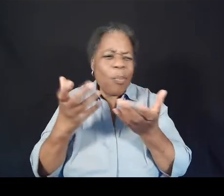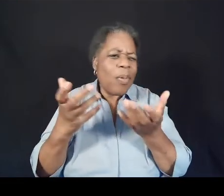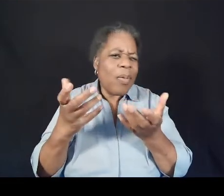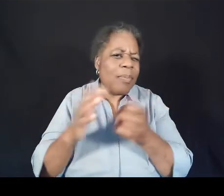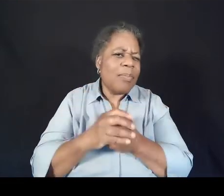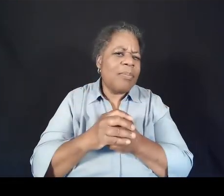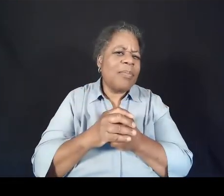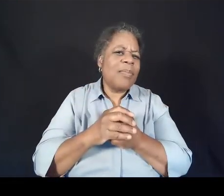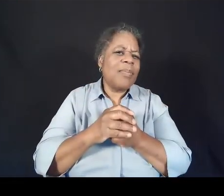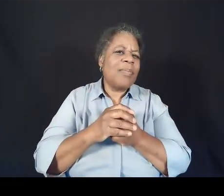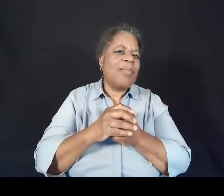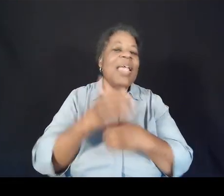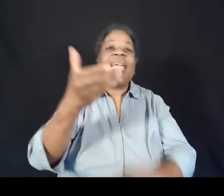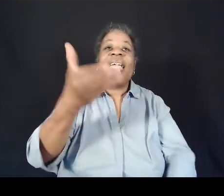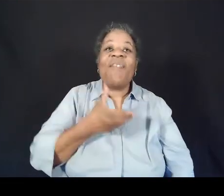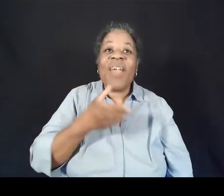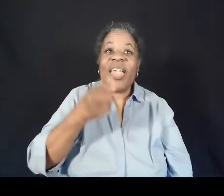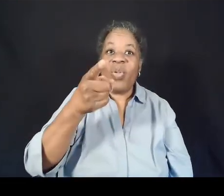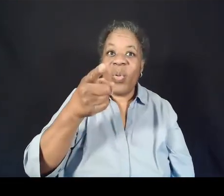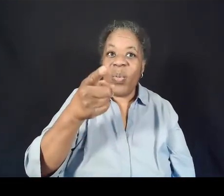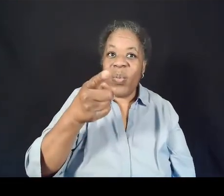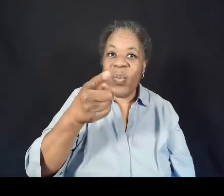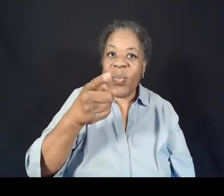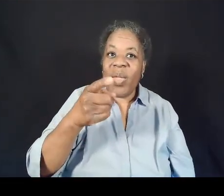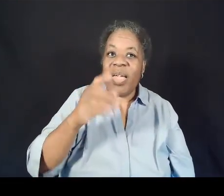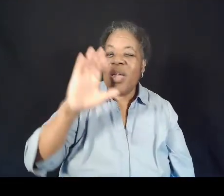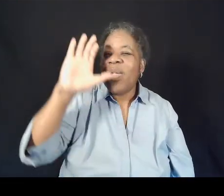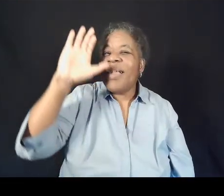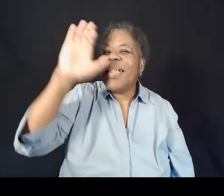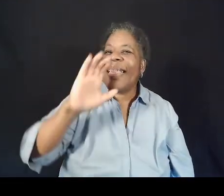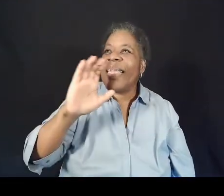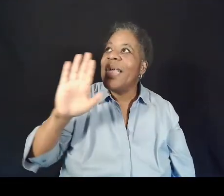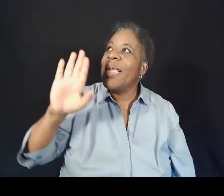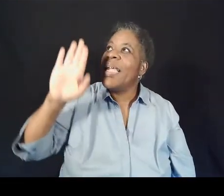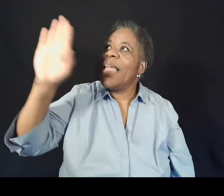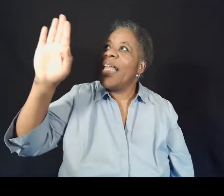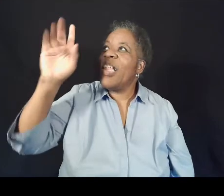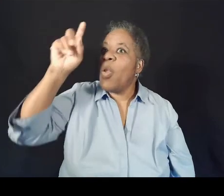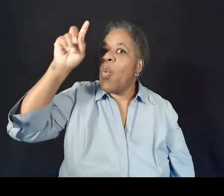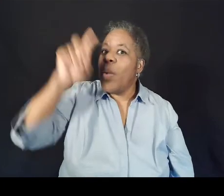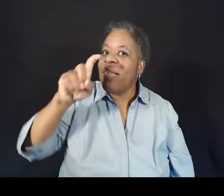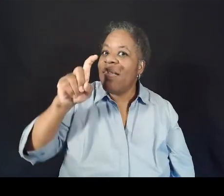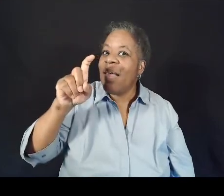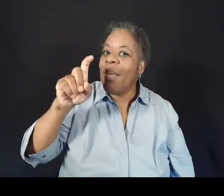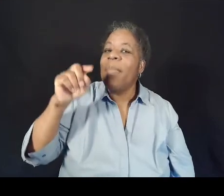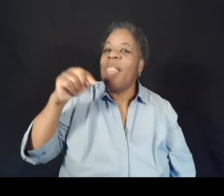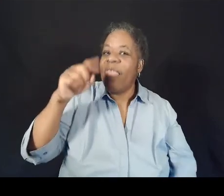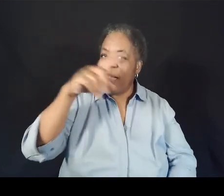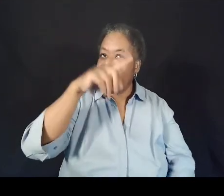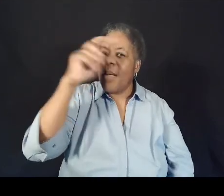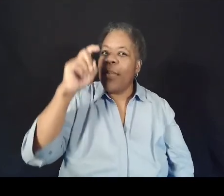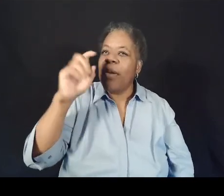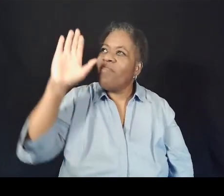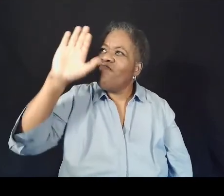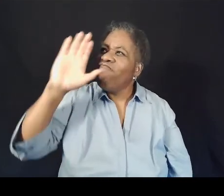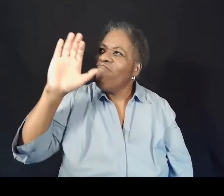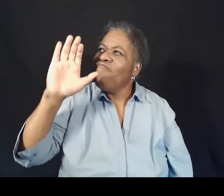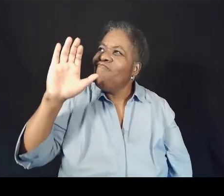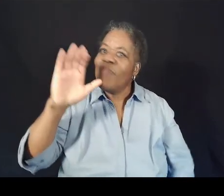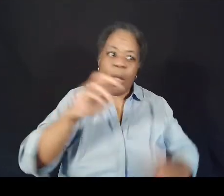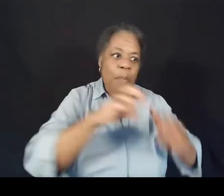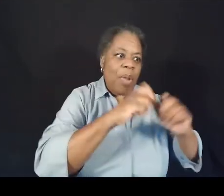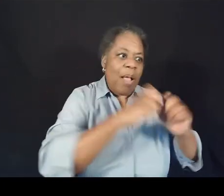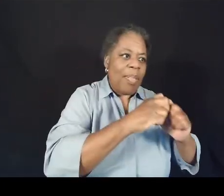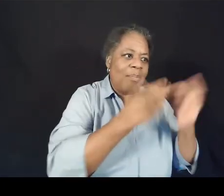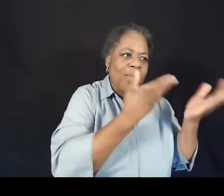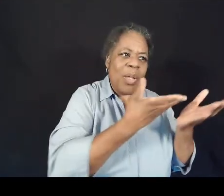Let me invite you to seek God's wisdom this summer. Bring it to God every day in